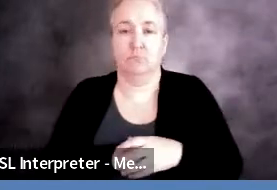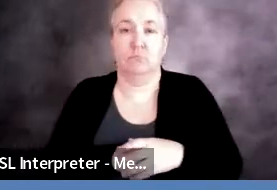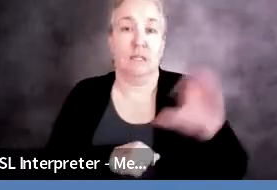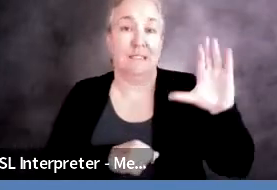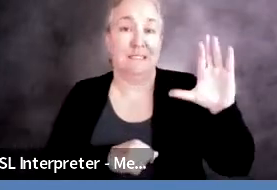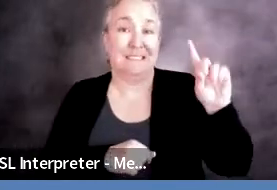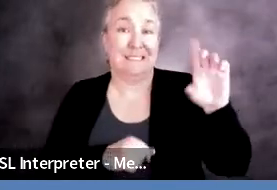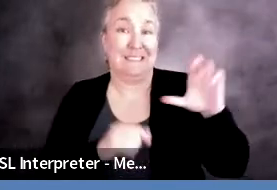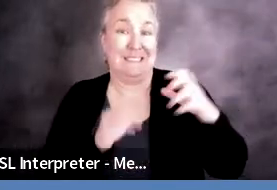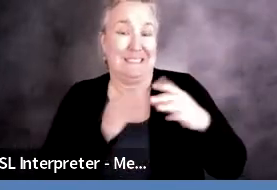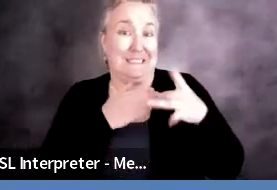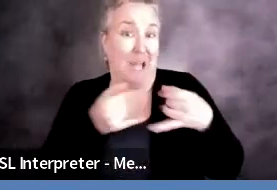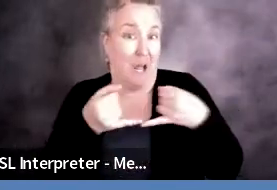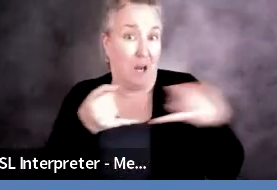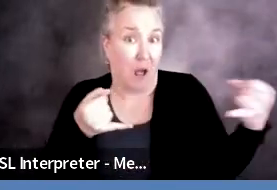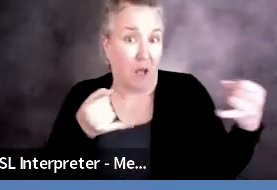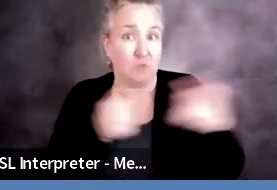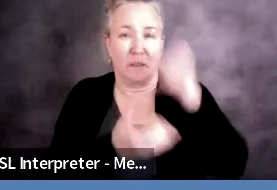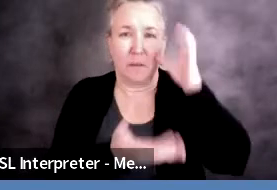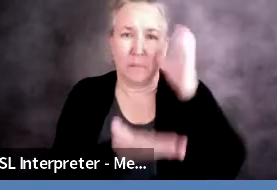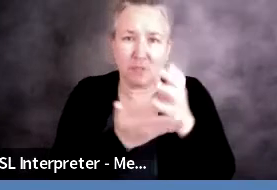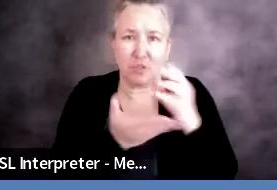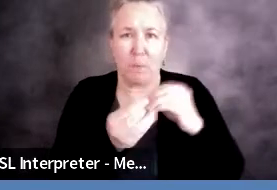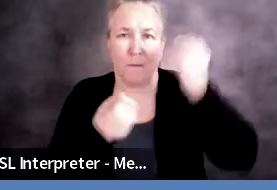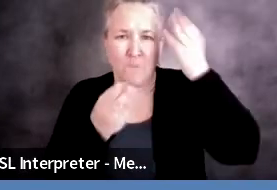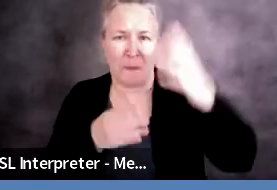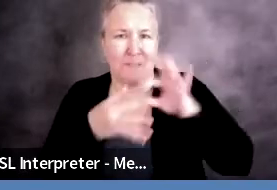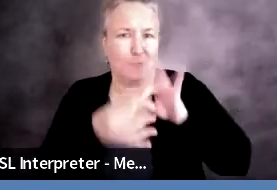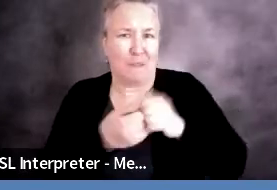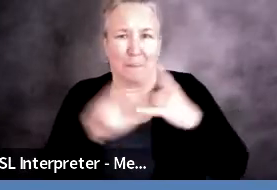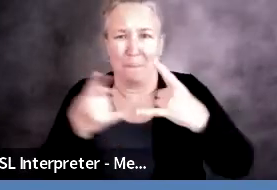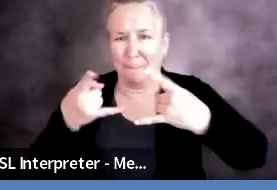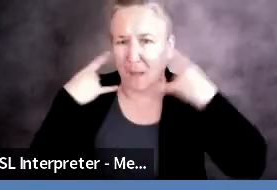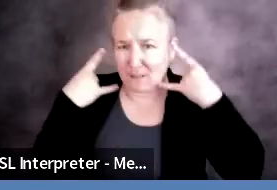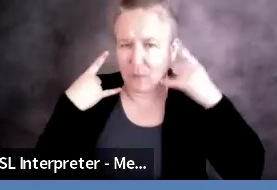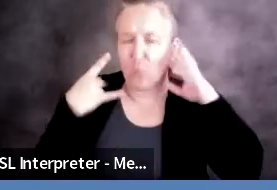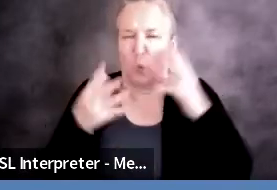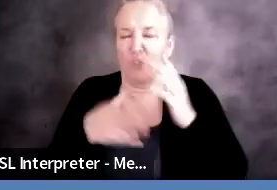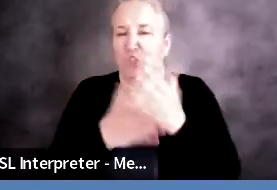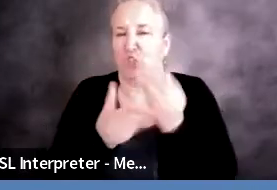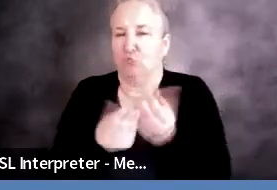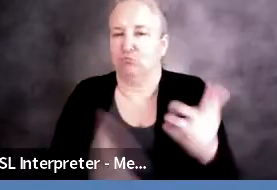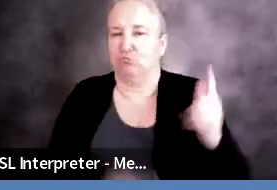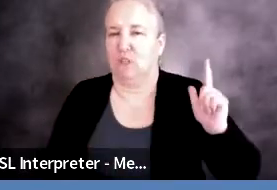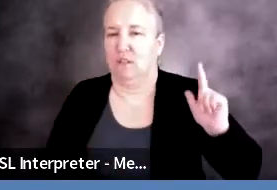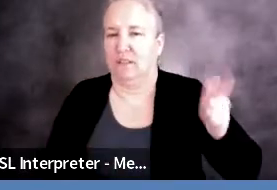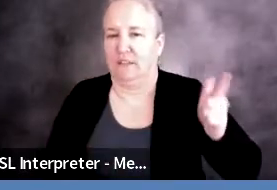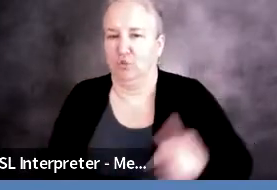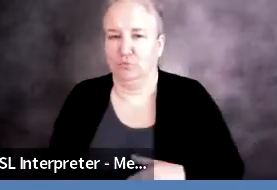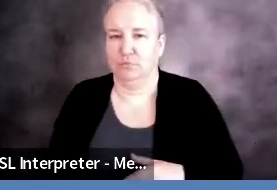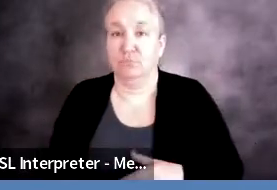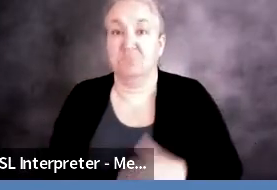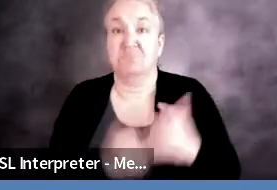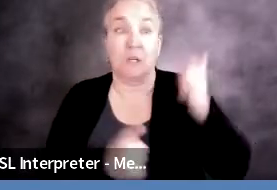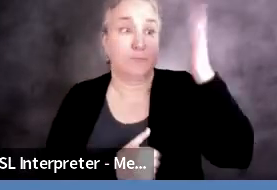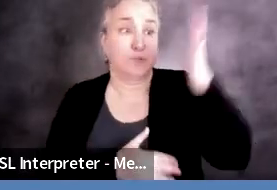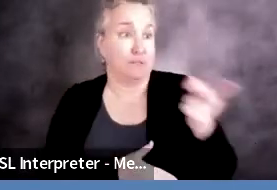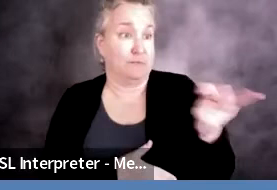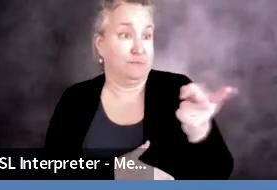CDC that has pictures and more information about all of that material. And I think Juliet and Shawnee, you can go ahead. Those are